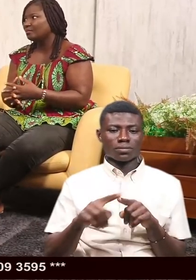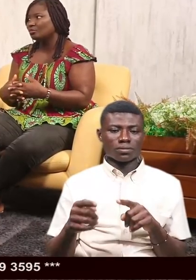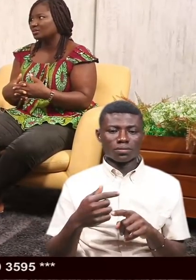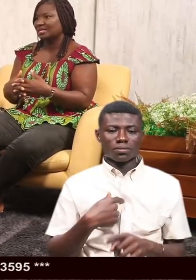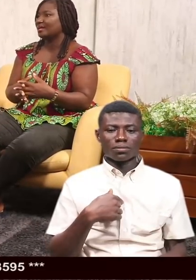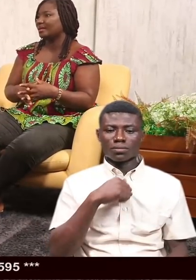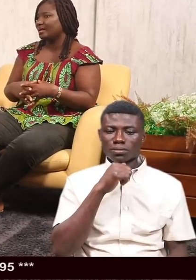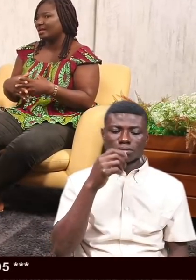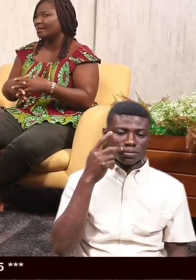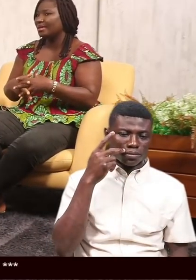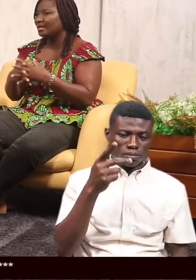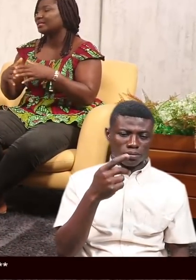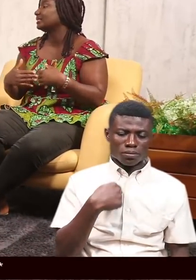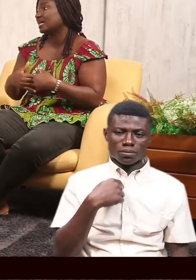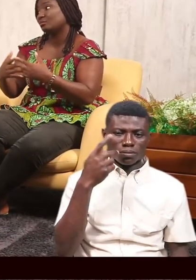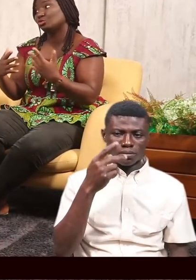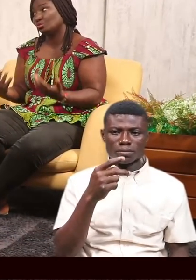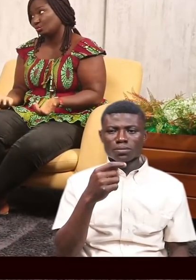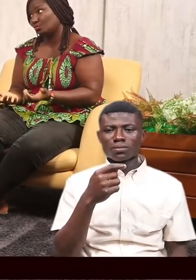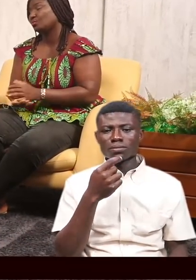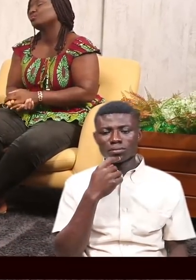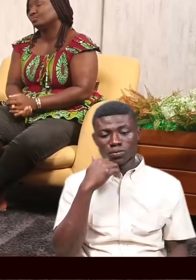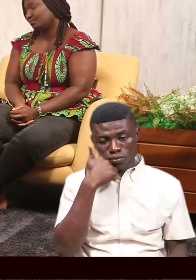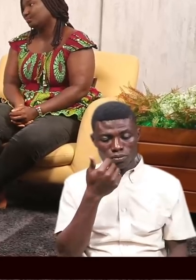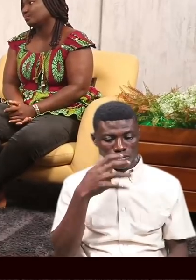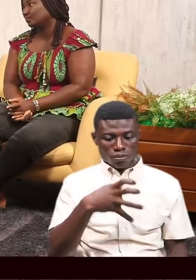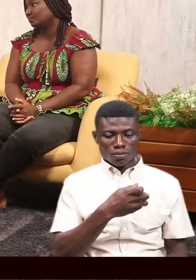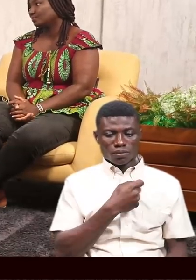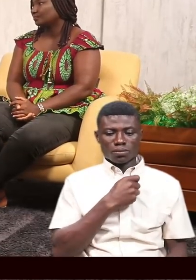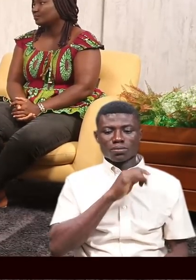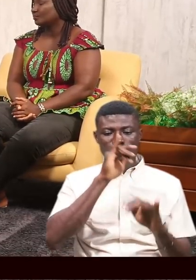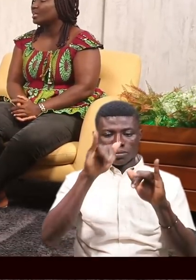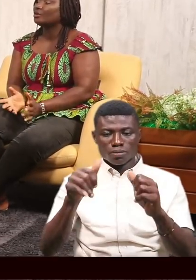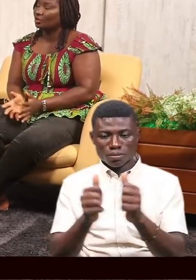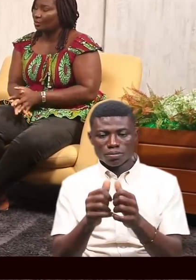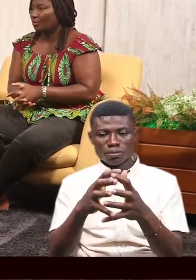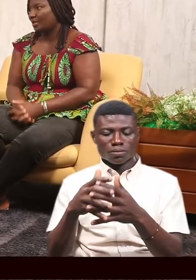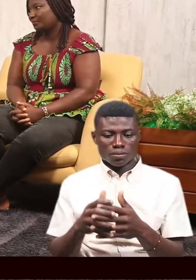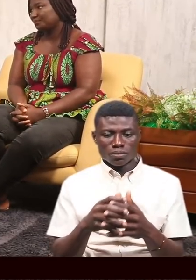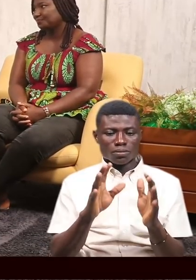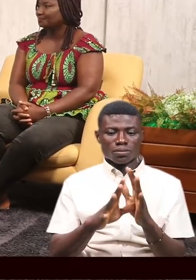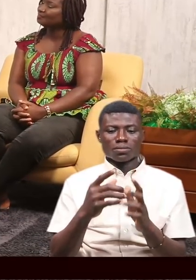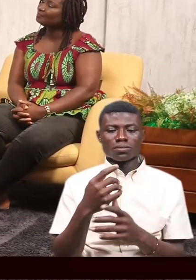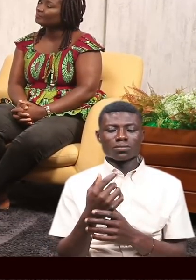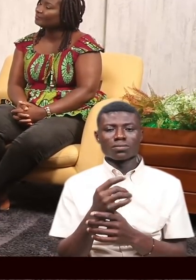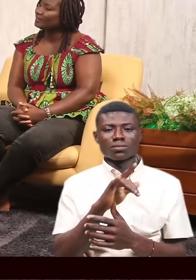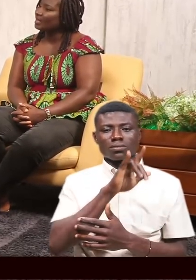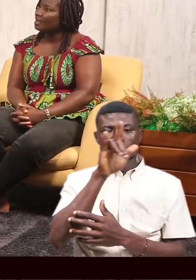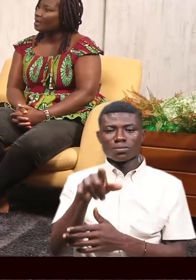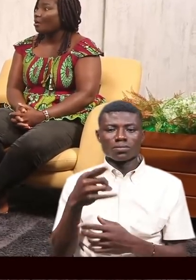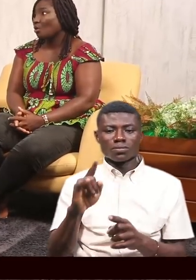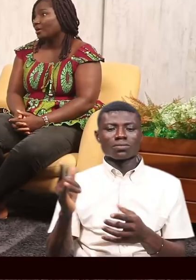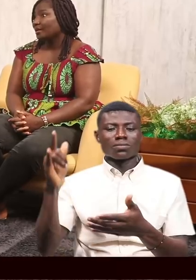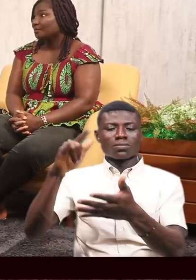hwe ni mu say ebe ye anytime soon okay e na okoye no de koye okoye na communication to